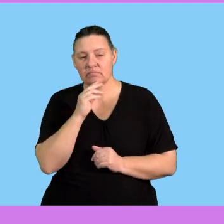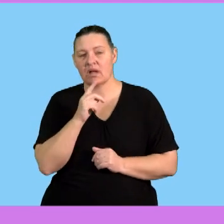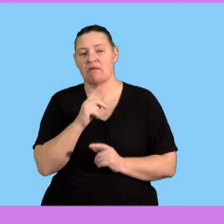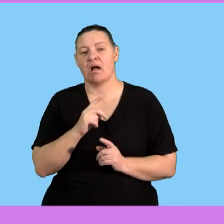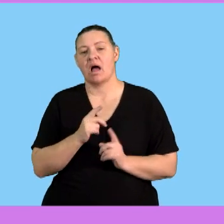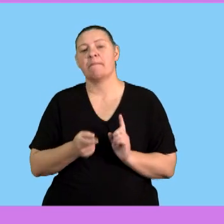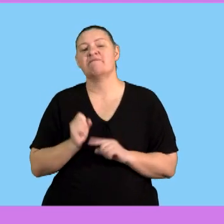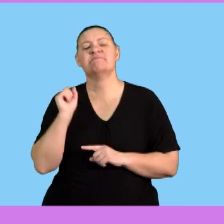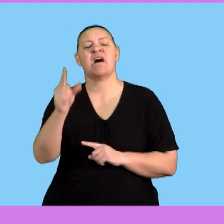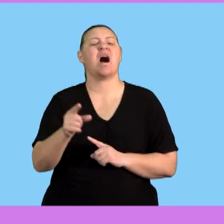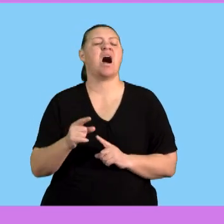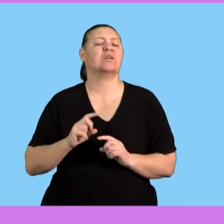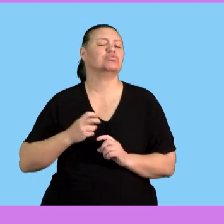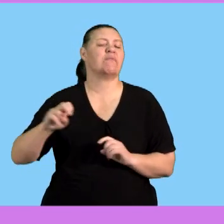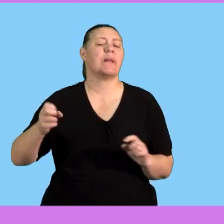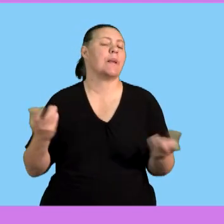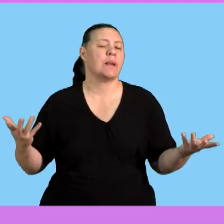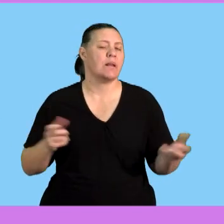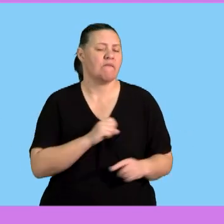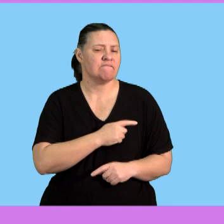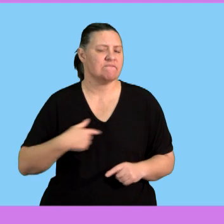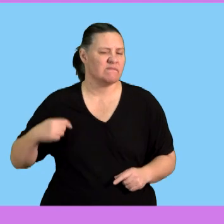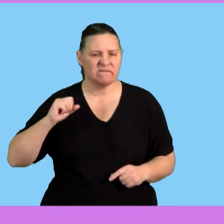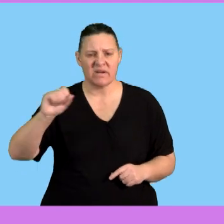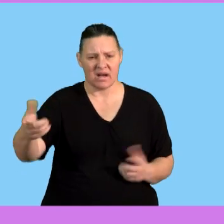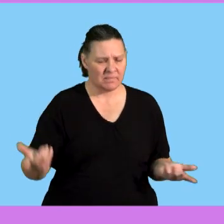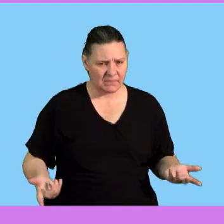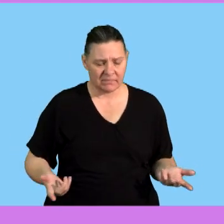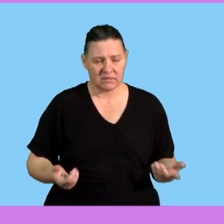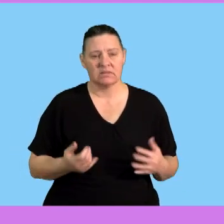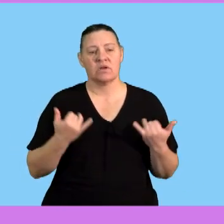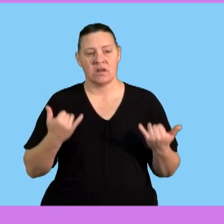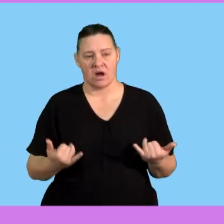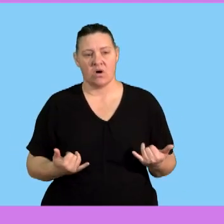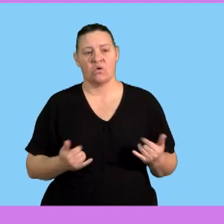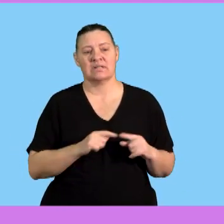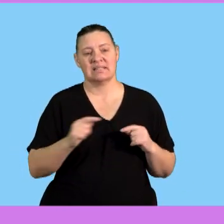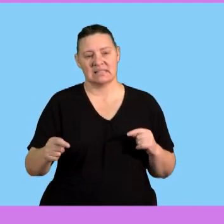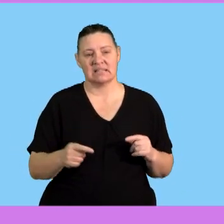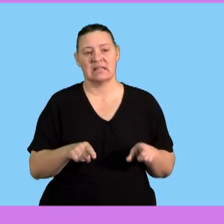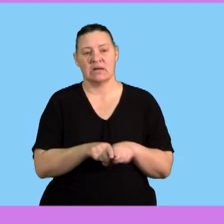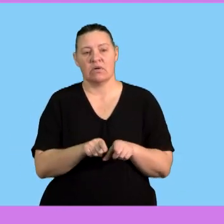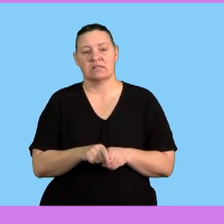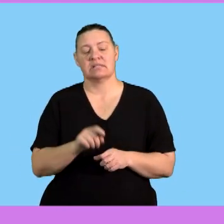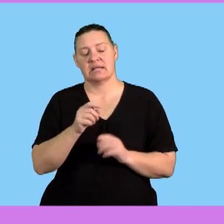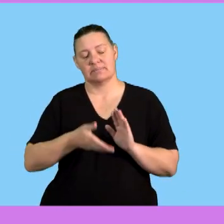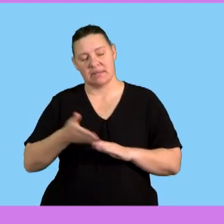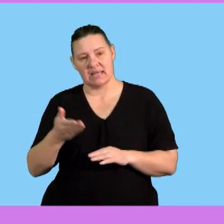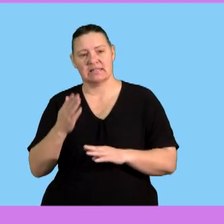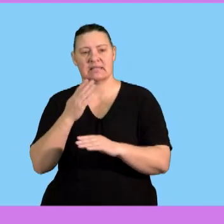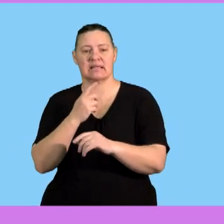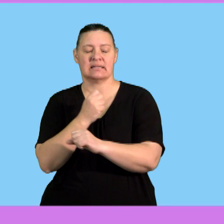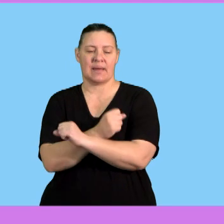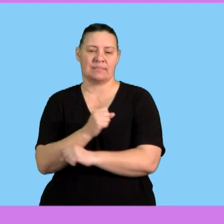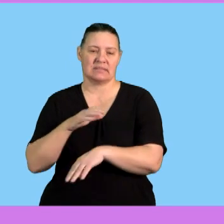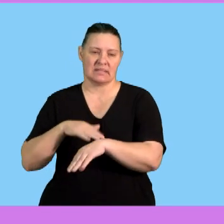distance traveled. So given the formula, it says distance is equals to speed multiplied by time. So we